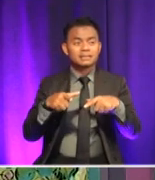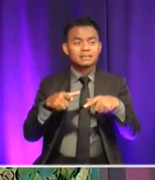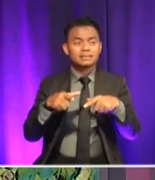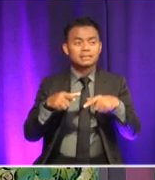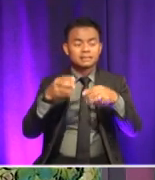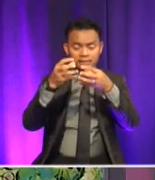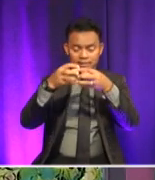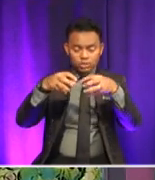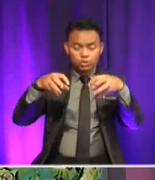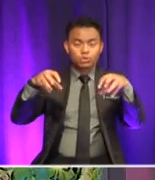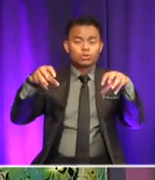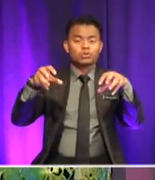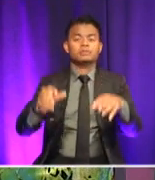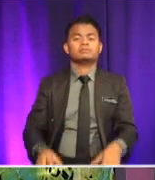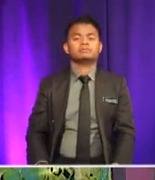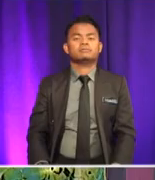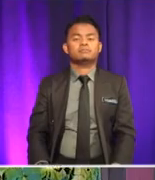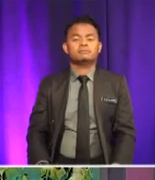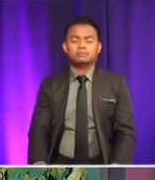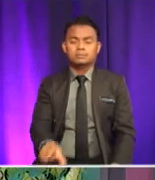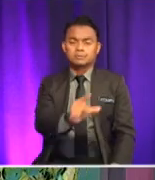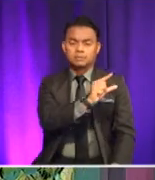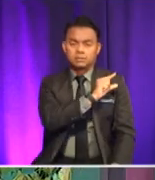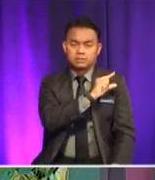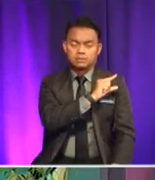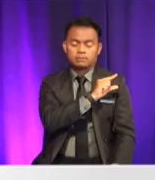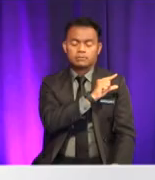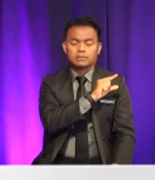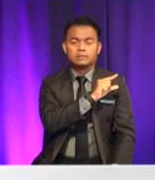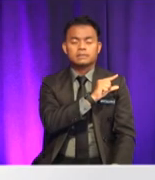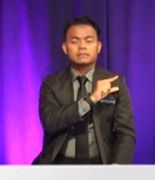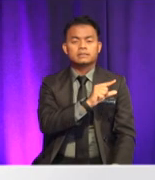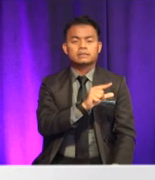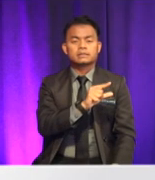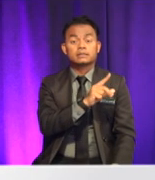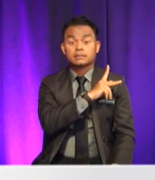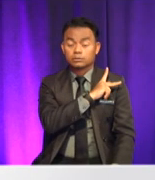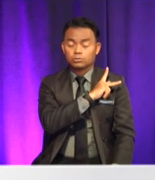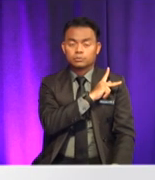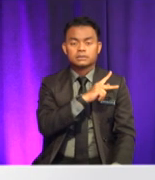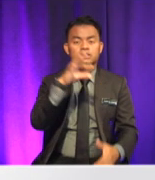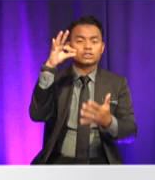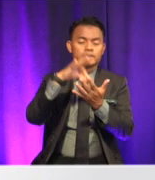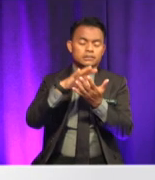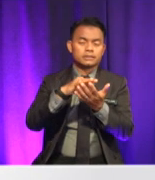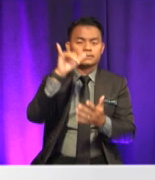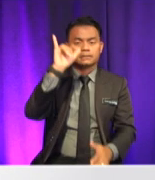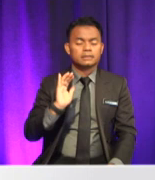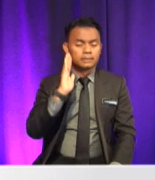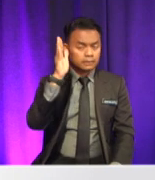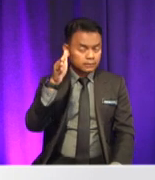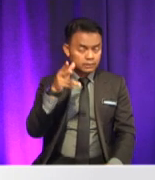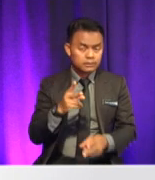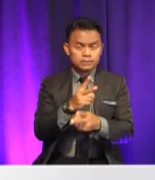the head chief rooster and his team of roosters. So that is, they handle the security, the one